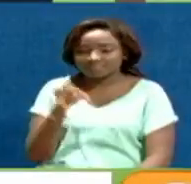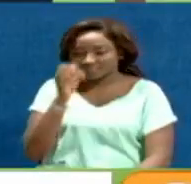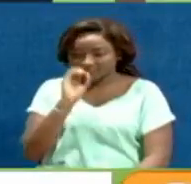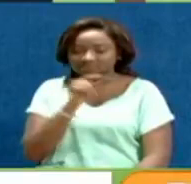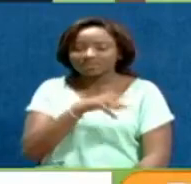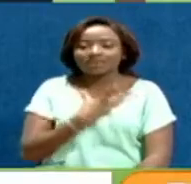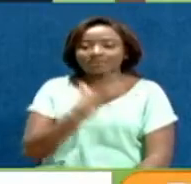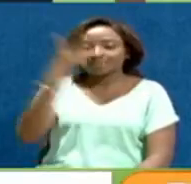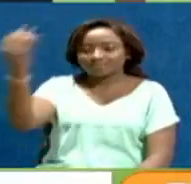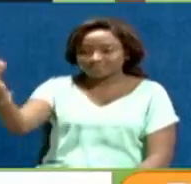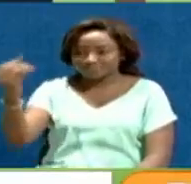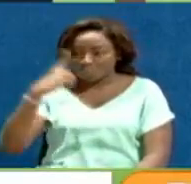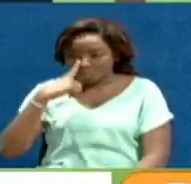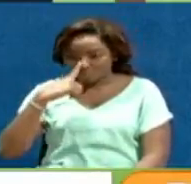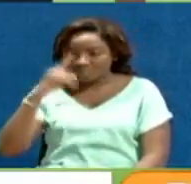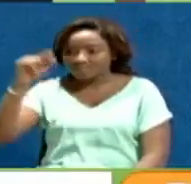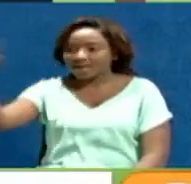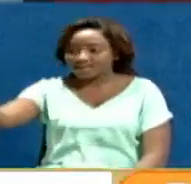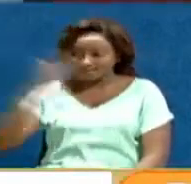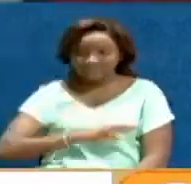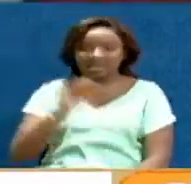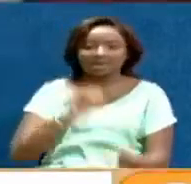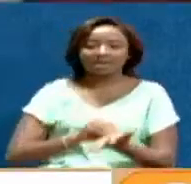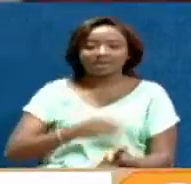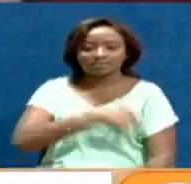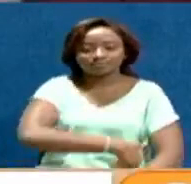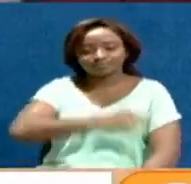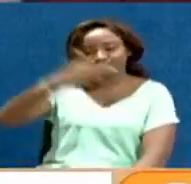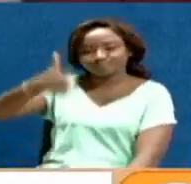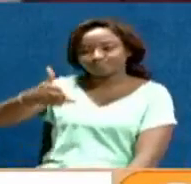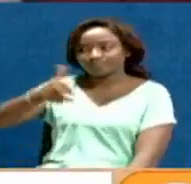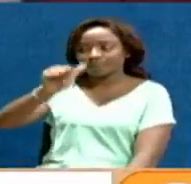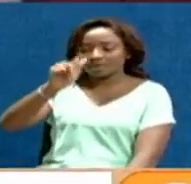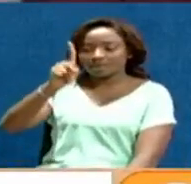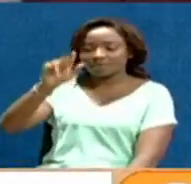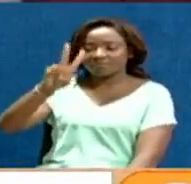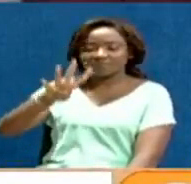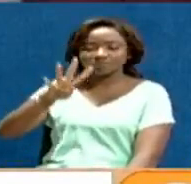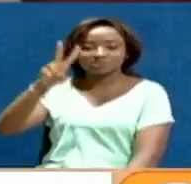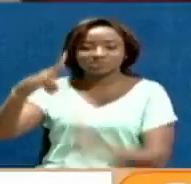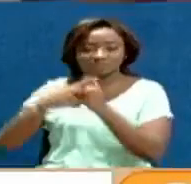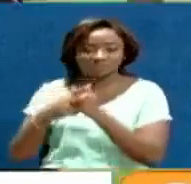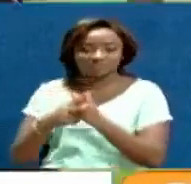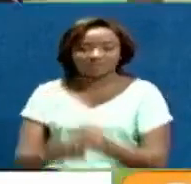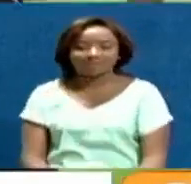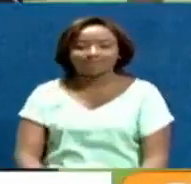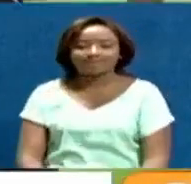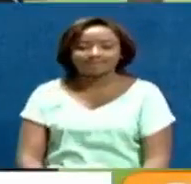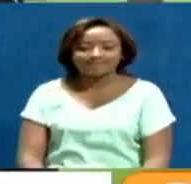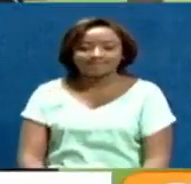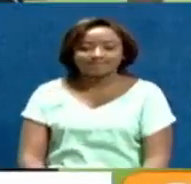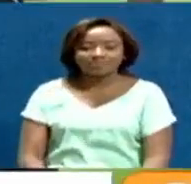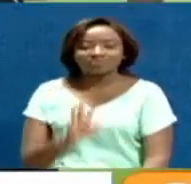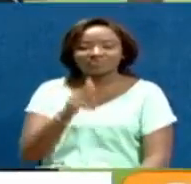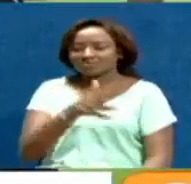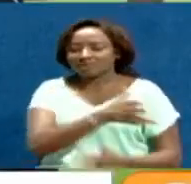left the car and went to his house before coming back armed with an AK-47. He allegedly